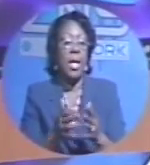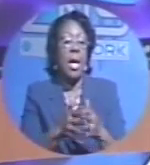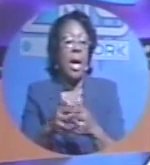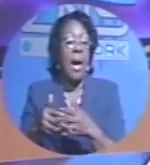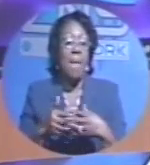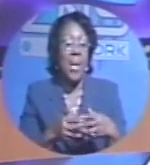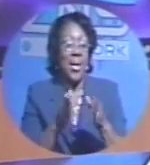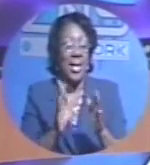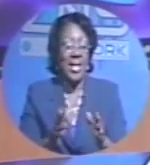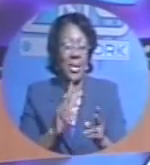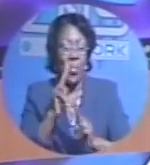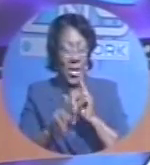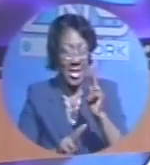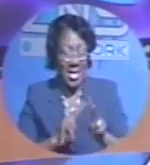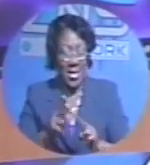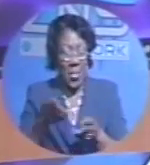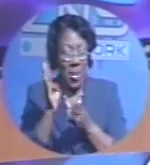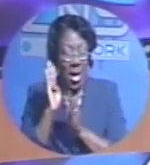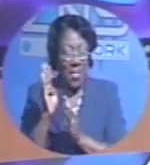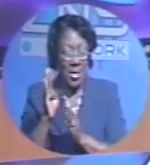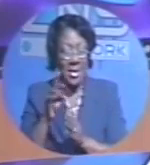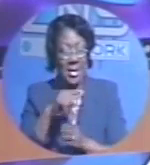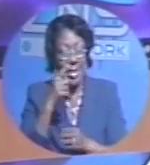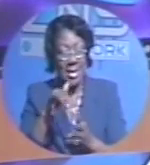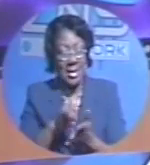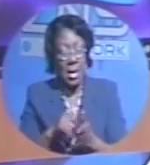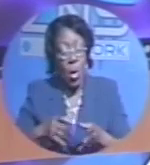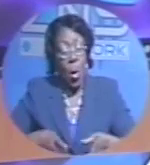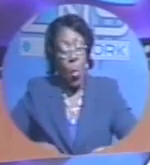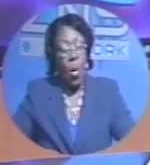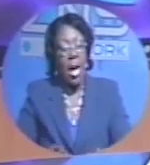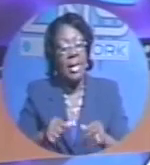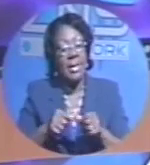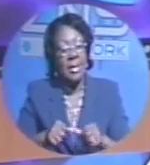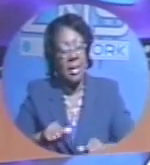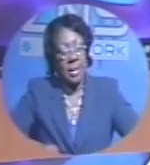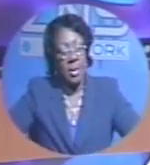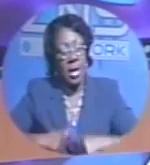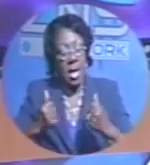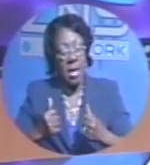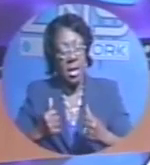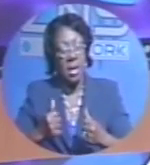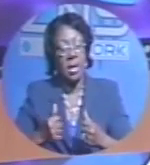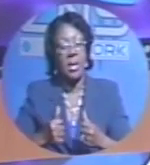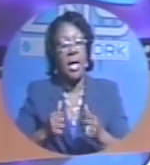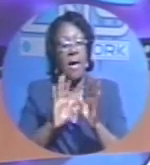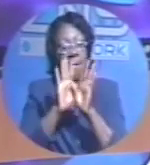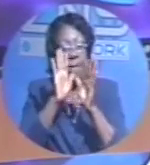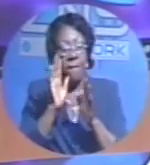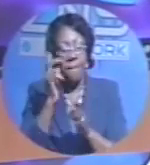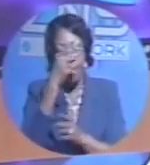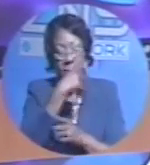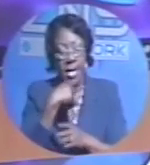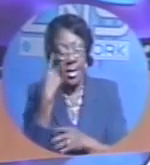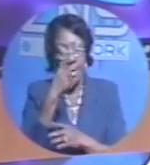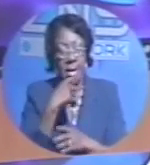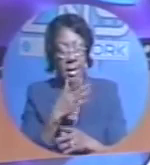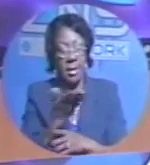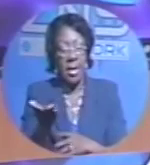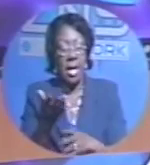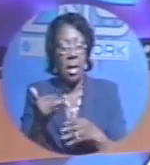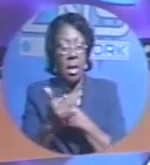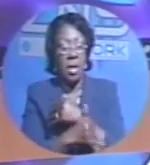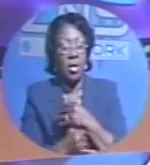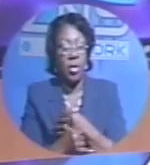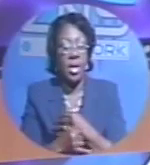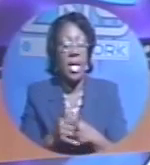Americans visiting the Bahamas say while there are still some challenges facing their country, like unemployment and a slow economy, they're